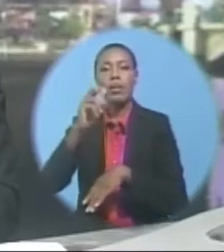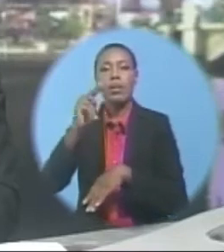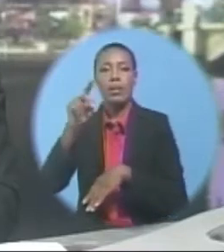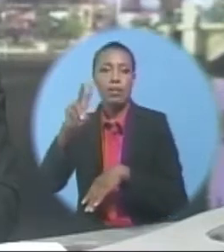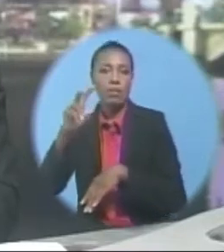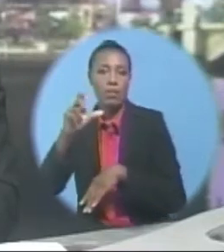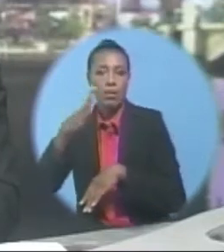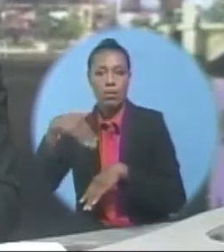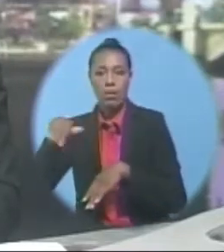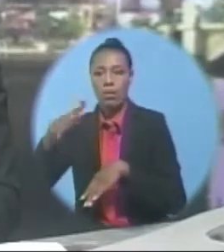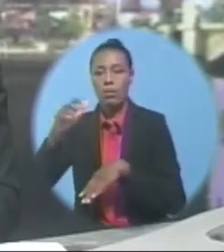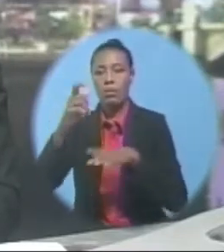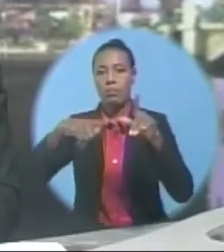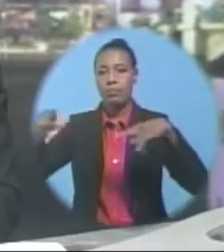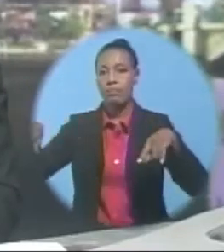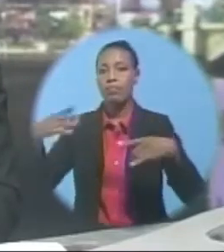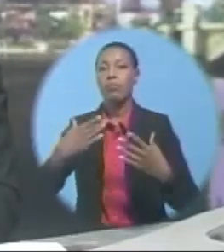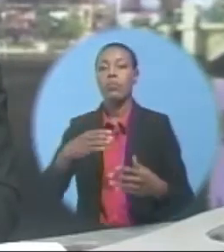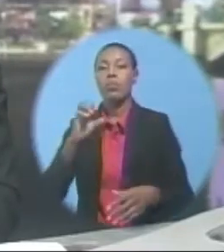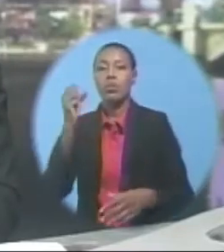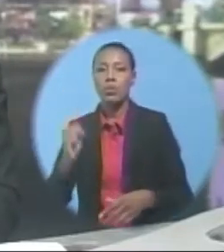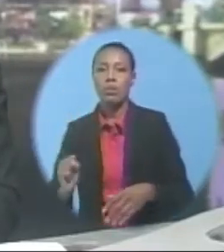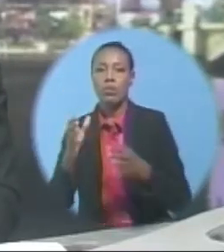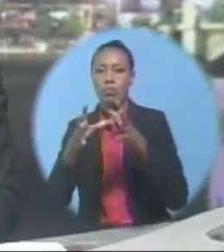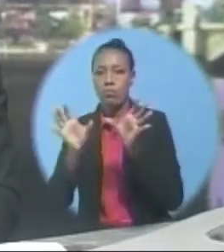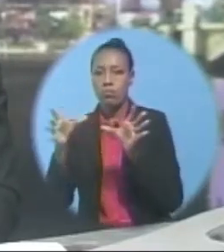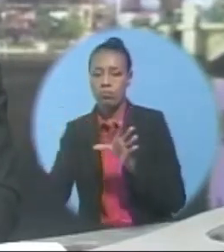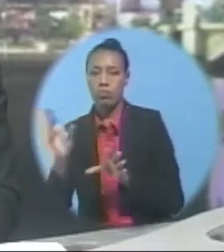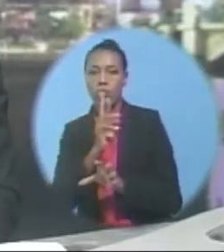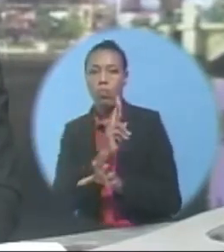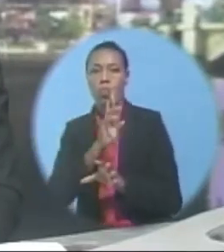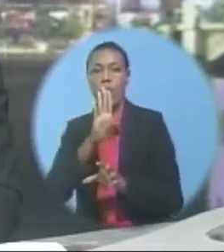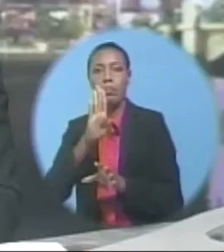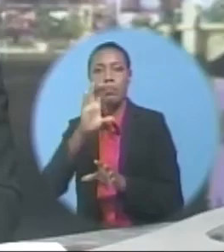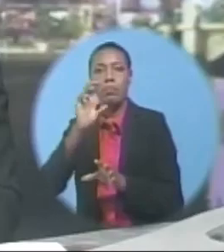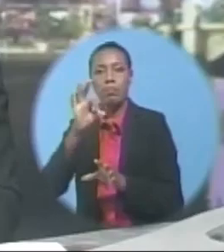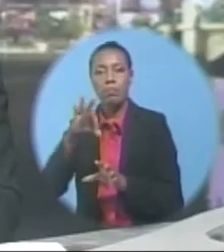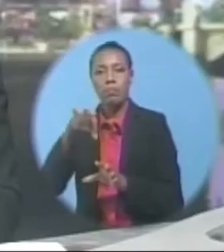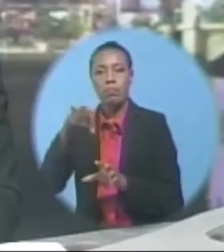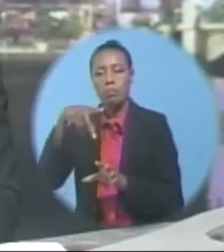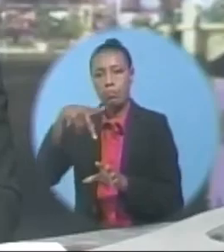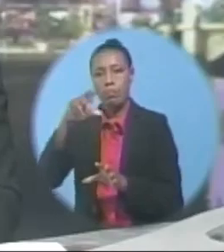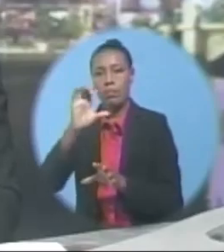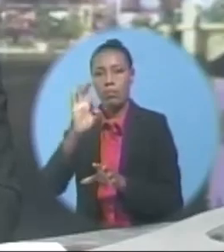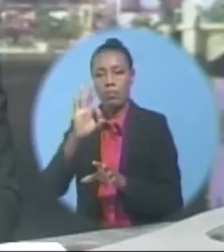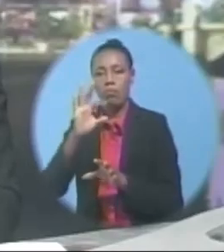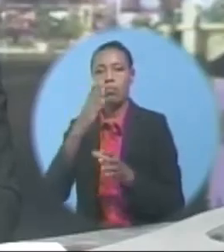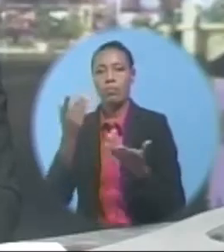of the Southern Division of the Royal Barbados Police Force yesterday evening. More from Kareem Smith.